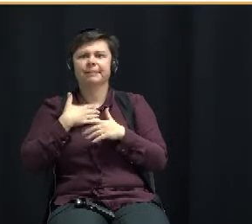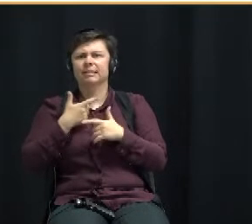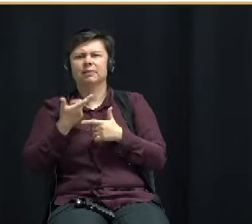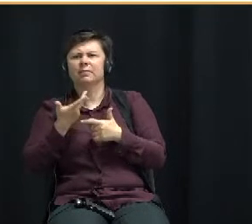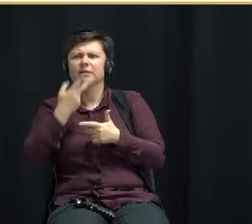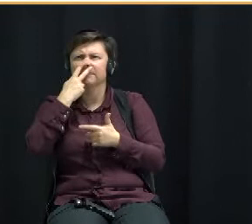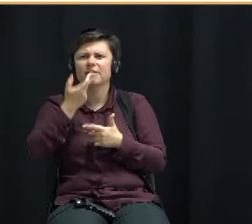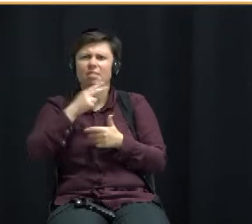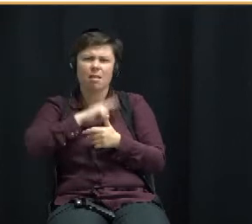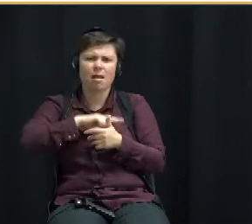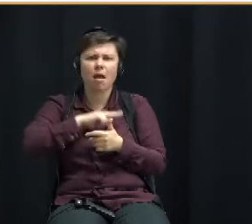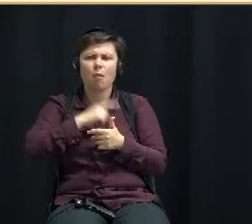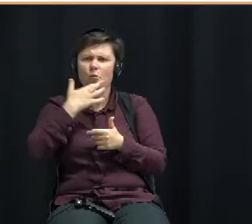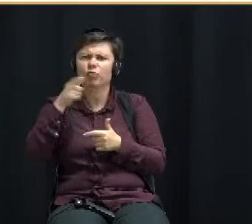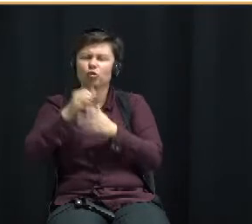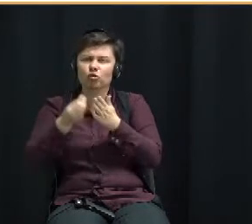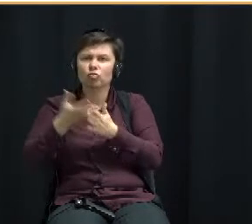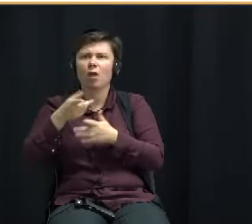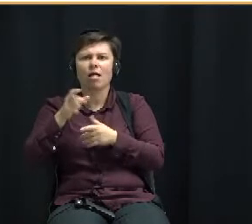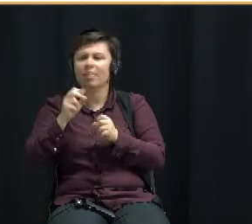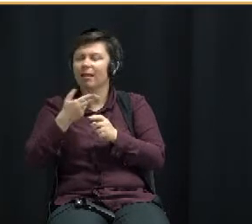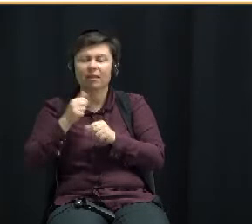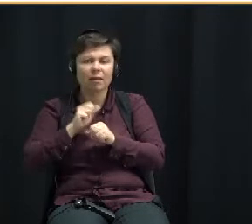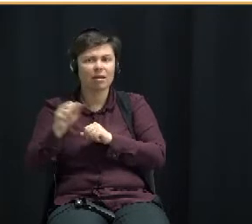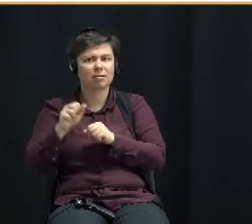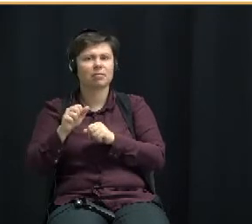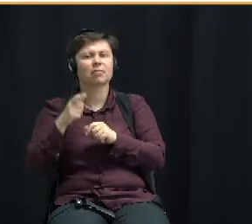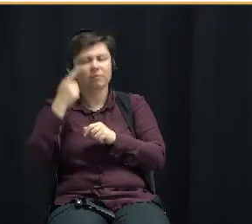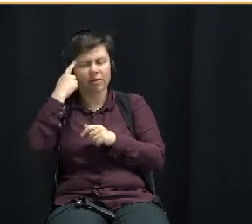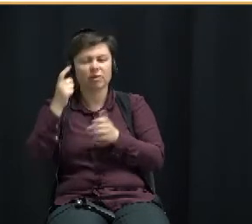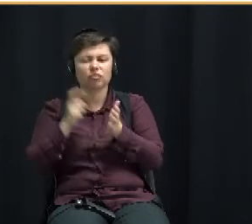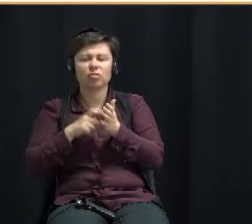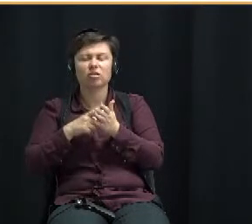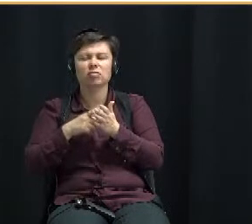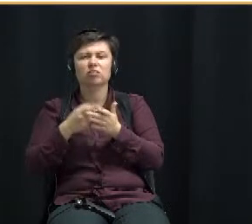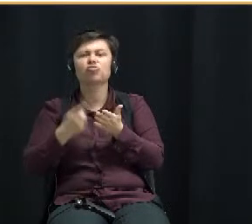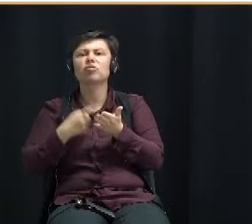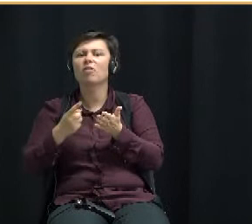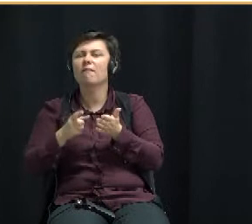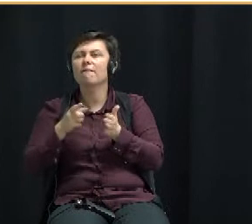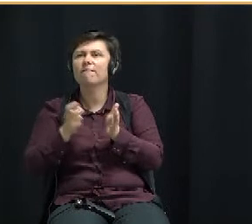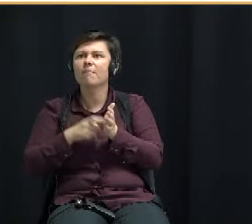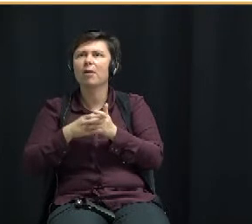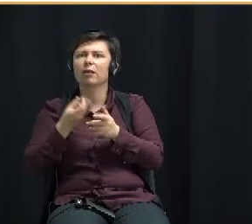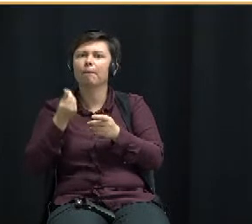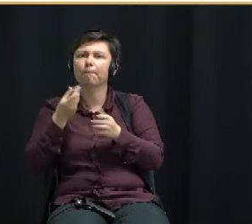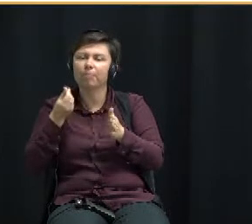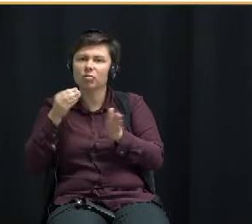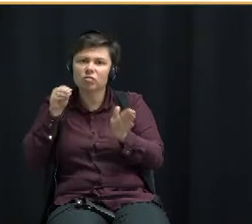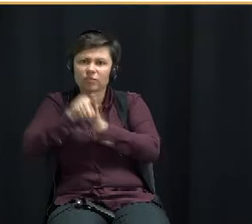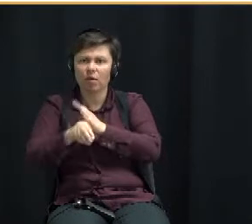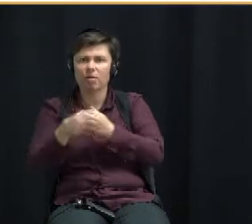initial investment, but there are so many more unexpected benefits that you cannot